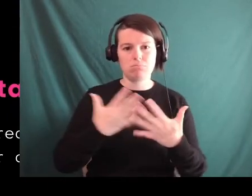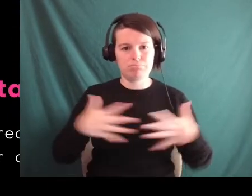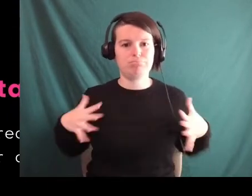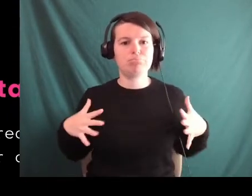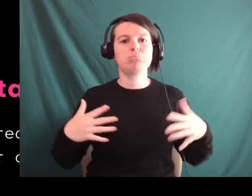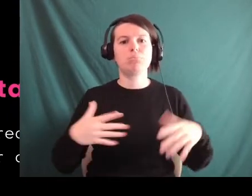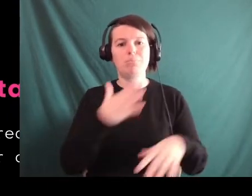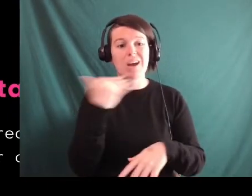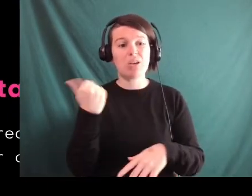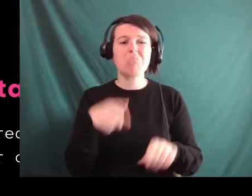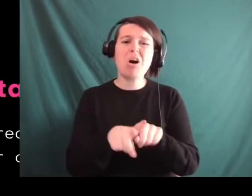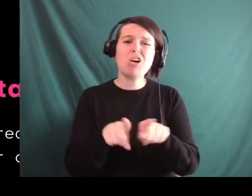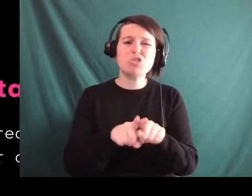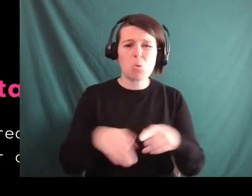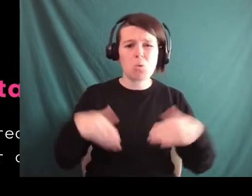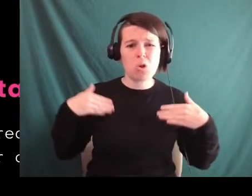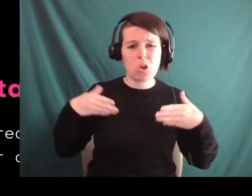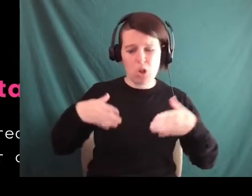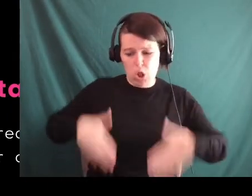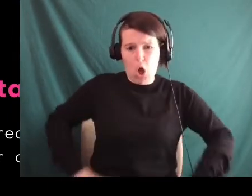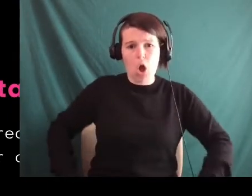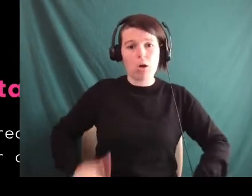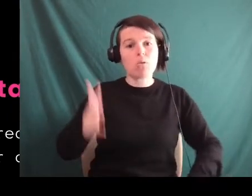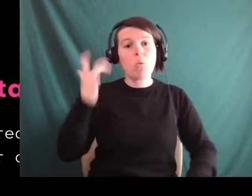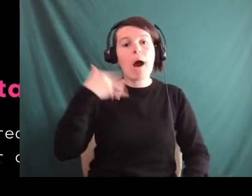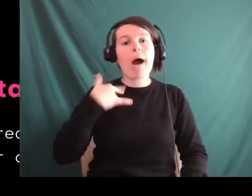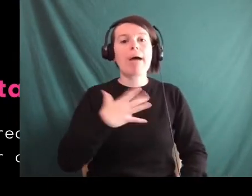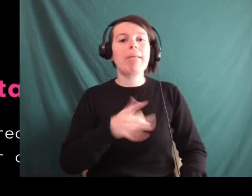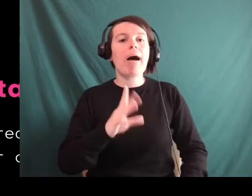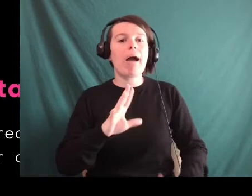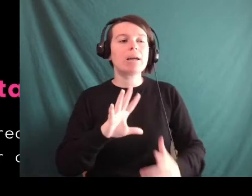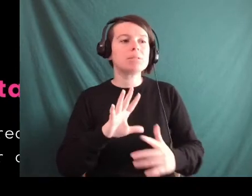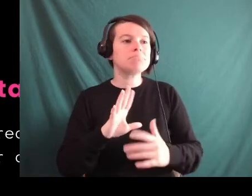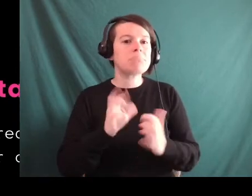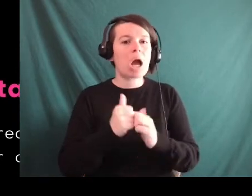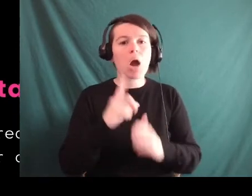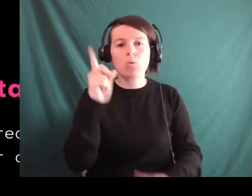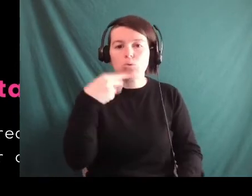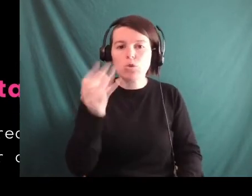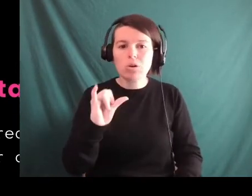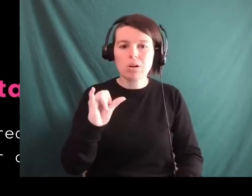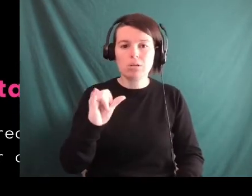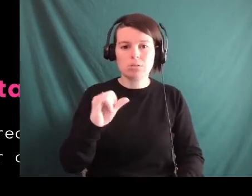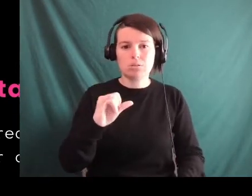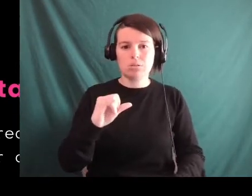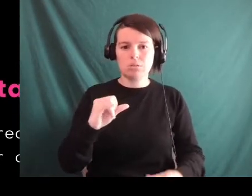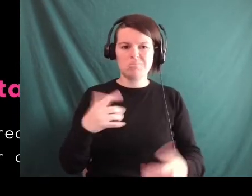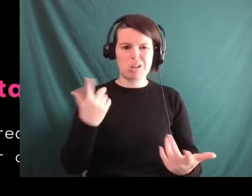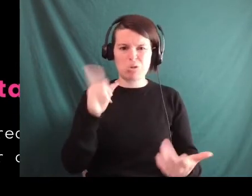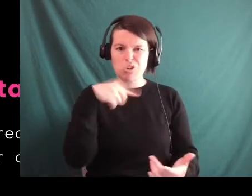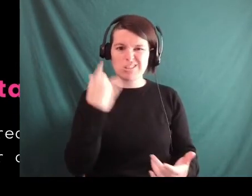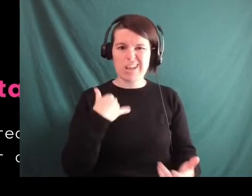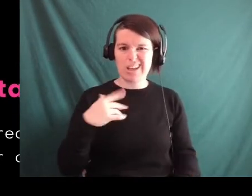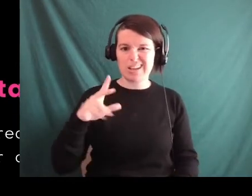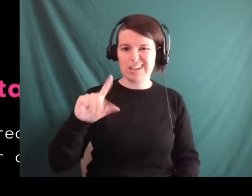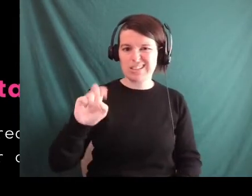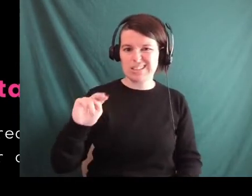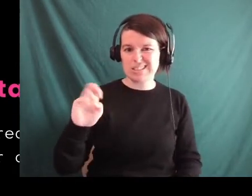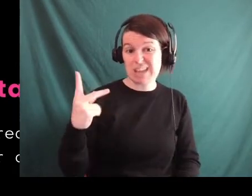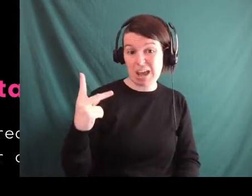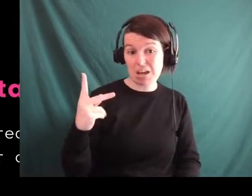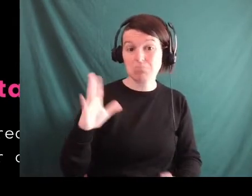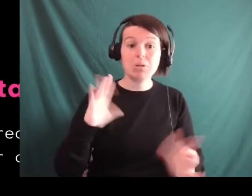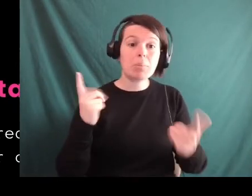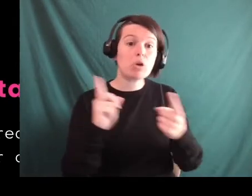prefer long tanks because they just like how they look underneath a overshirt. They just look like a tank top underneath,